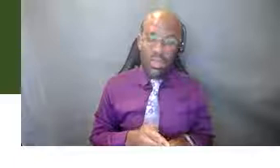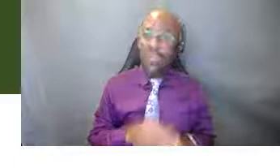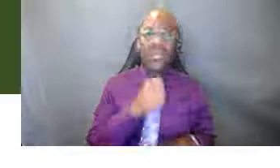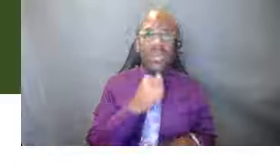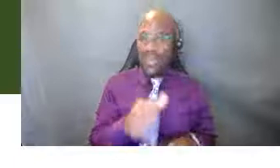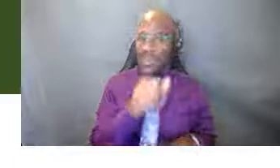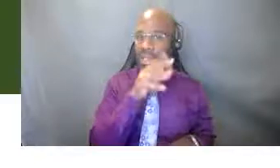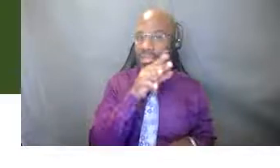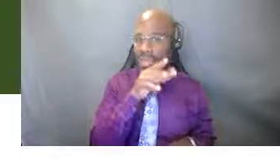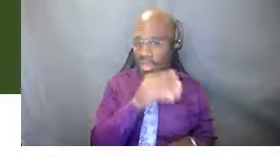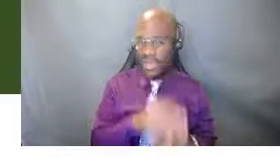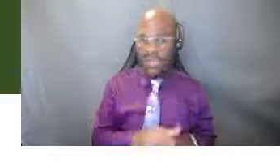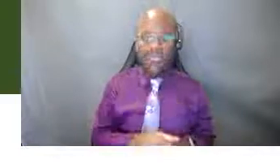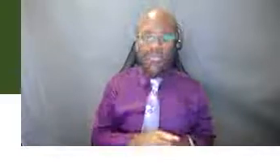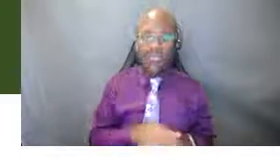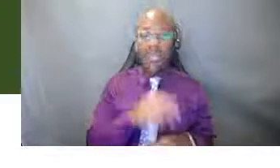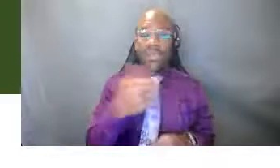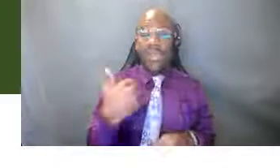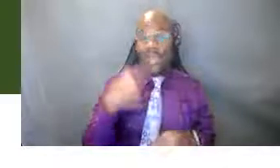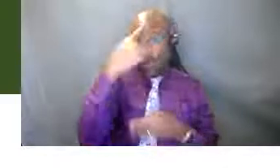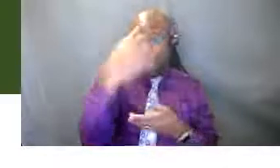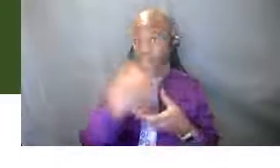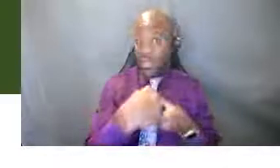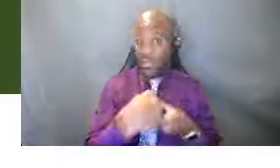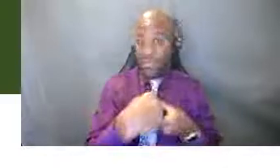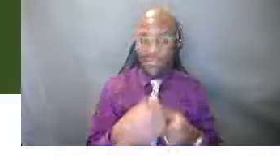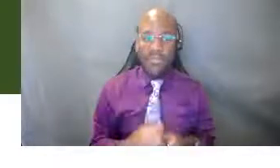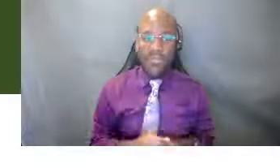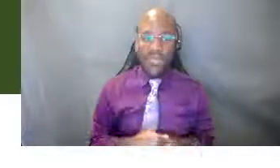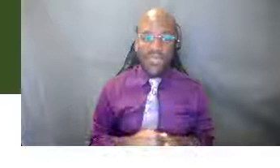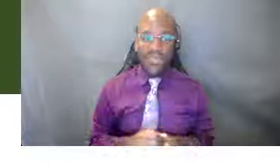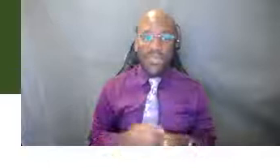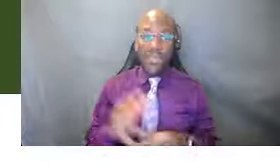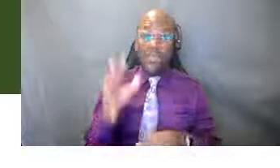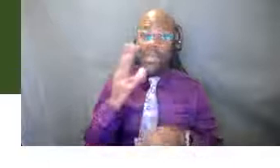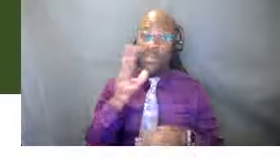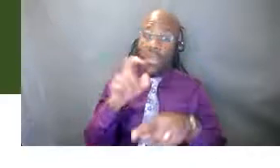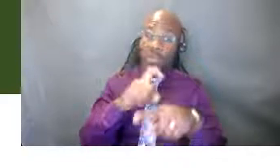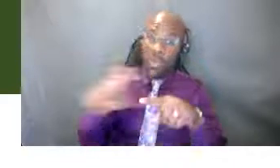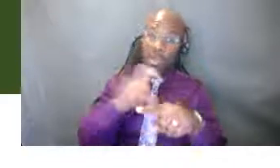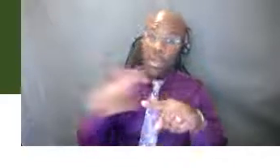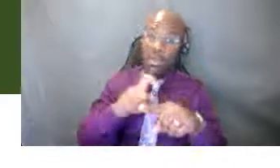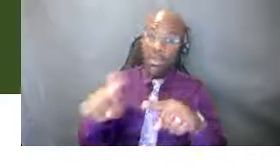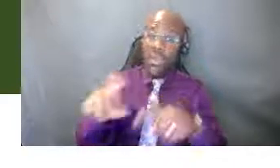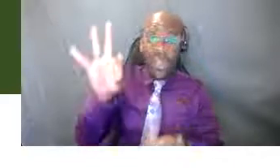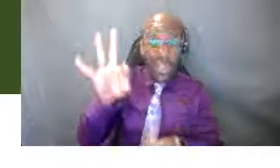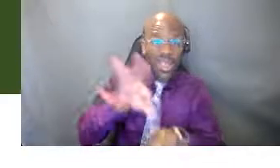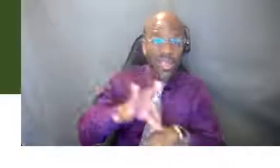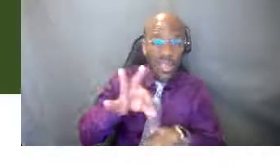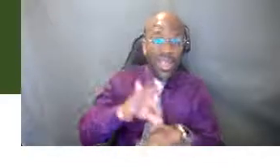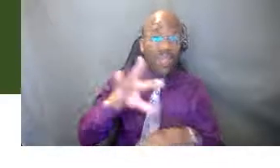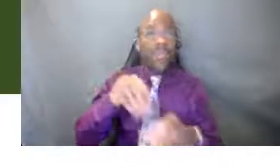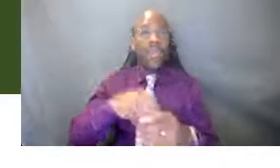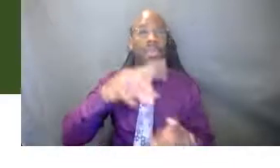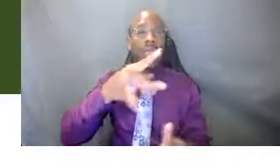8 months. Each time the situation has escalated further, resulting in her son attacking the